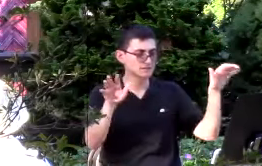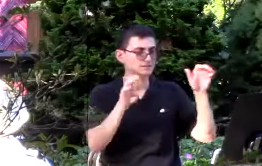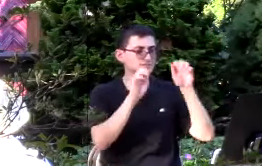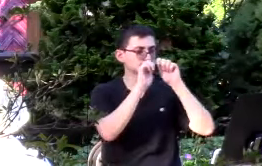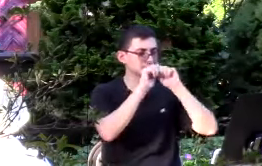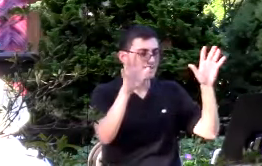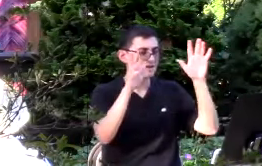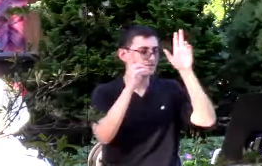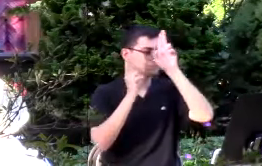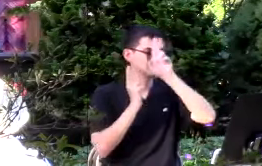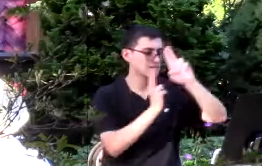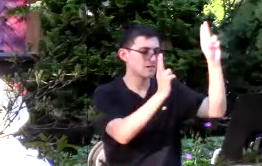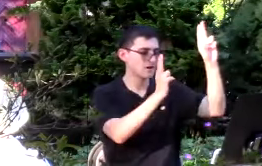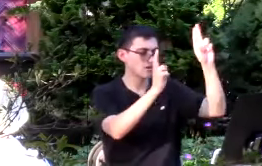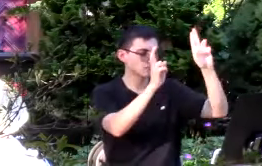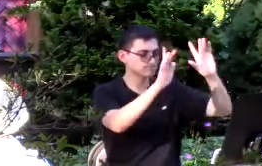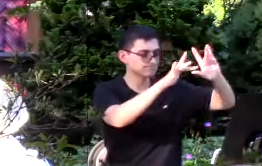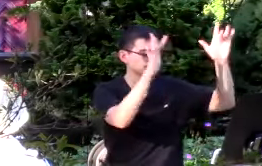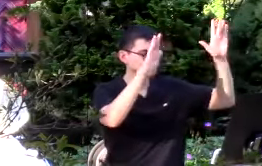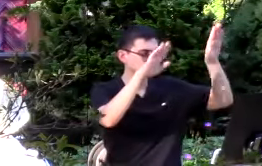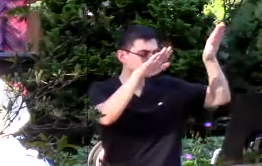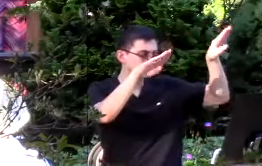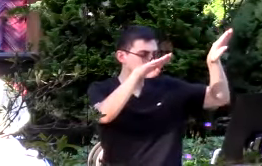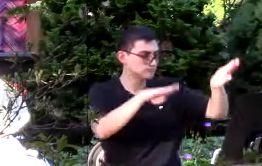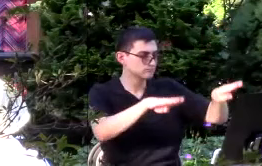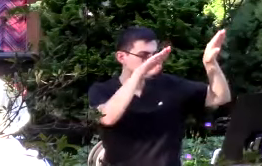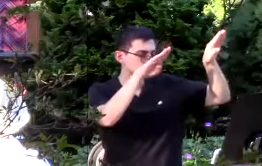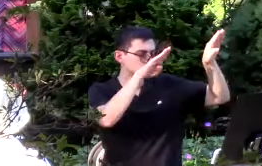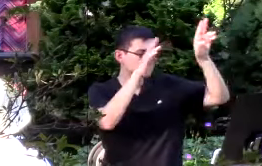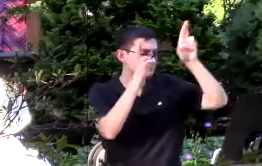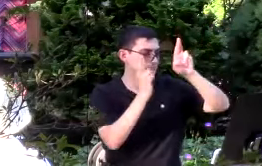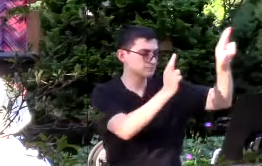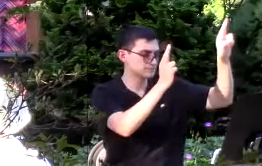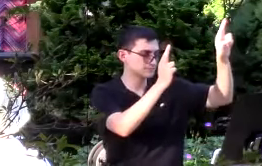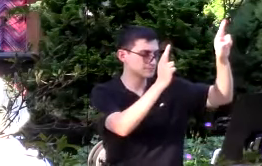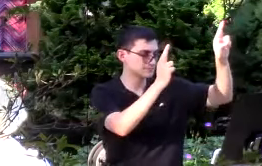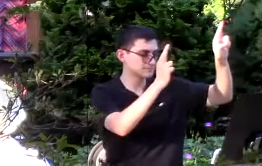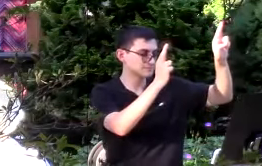yitbarach yitbarach v'yishtabach v'yitbar v'yitrama v'yitnase